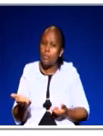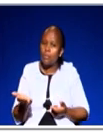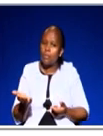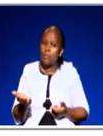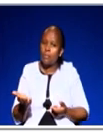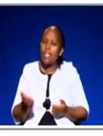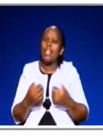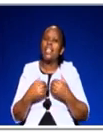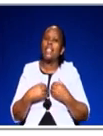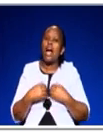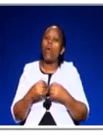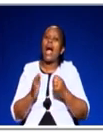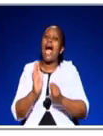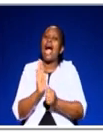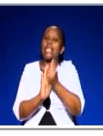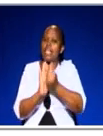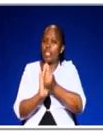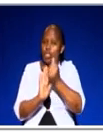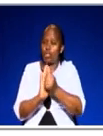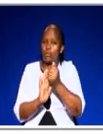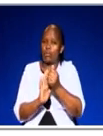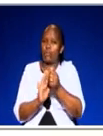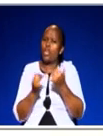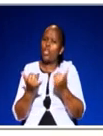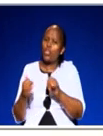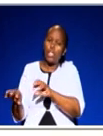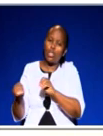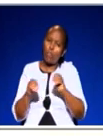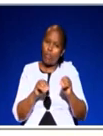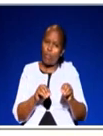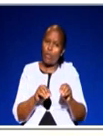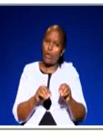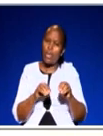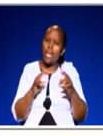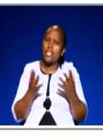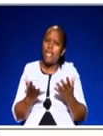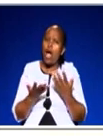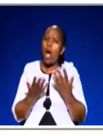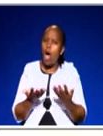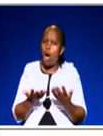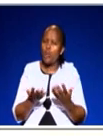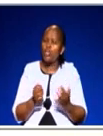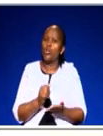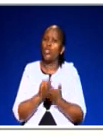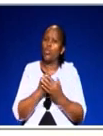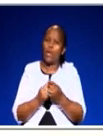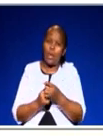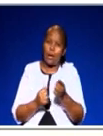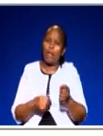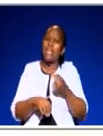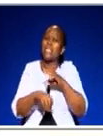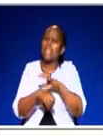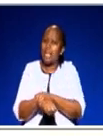Is our acceleration. So let us move on and see how this is going to help us